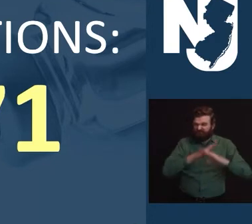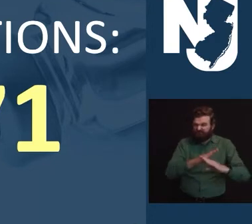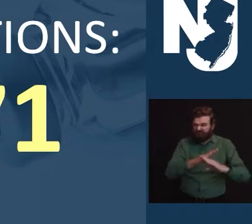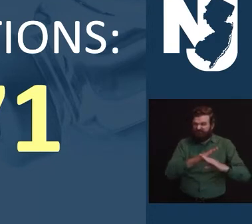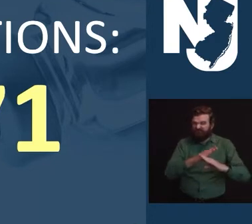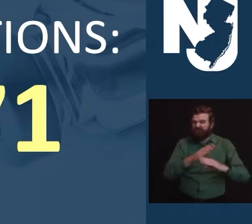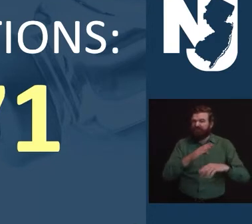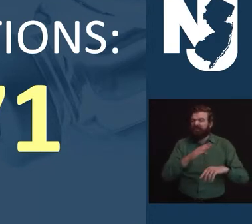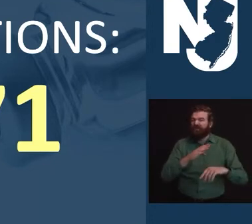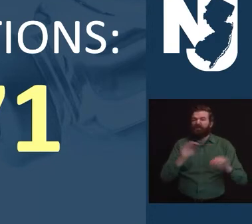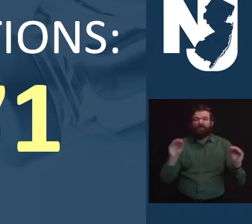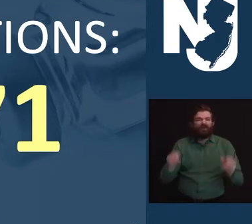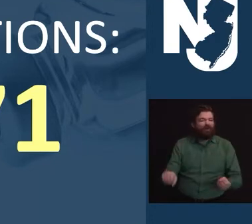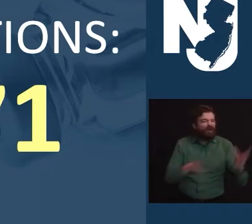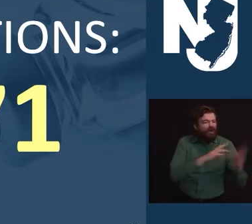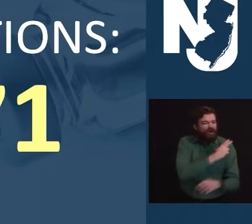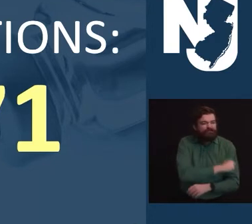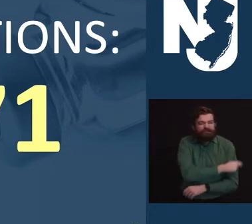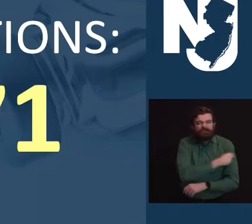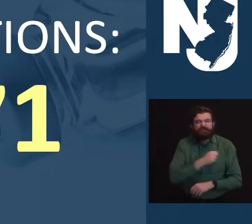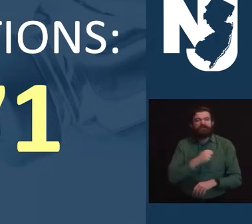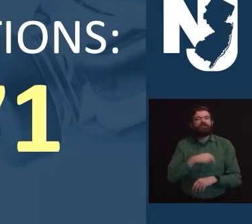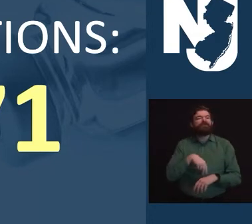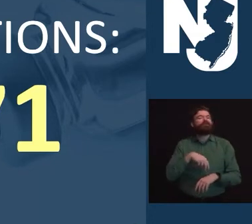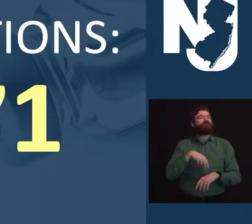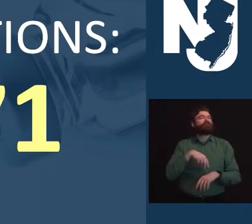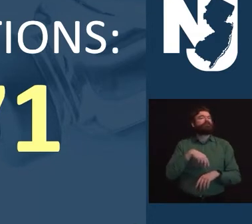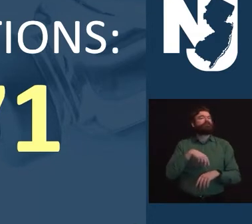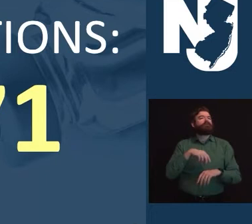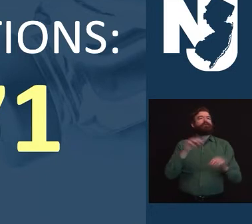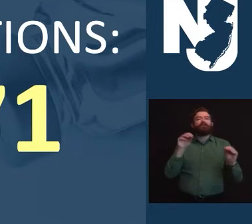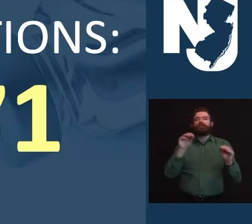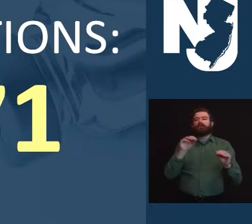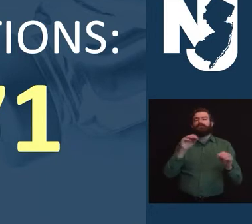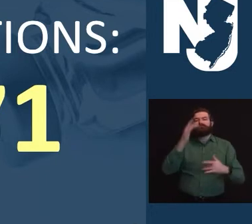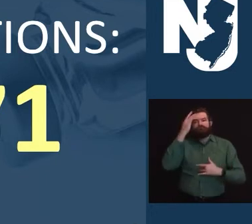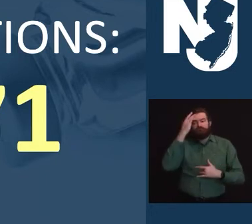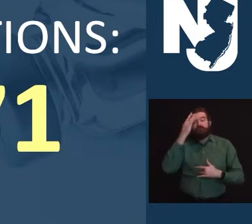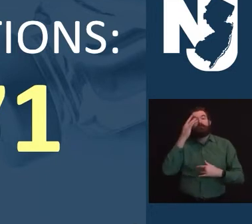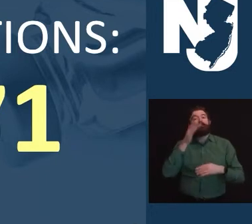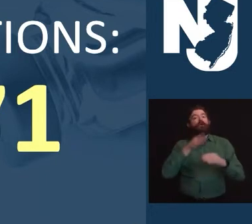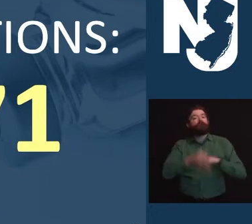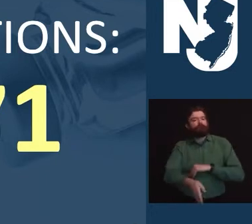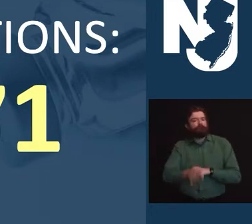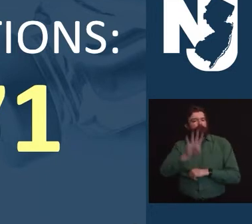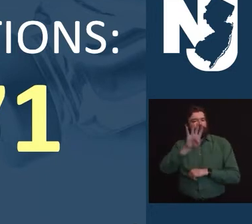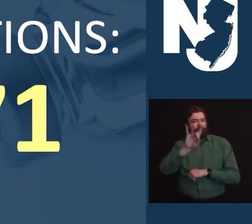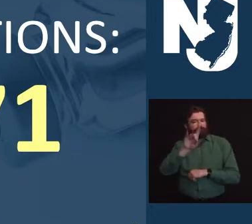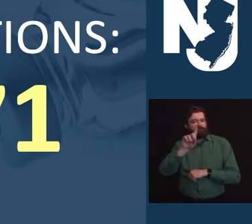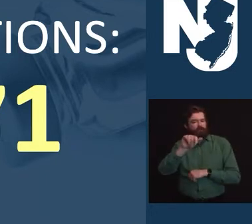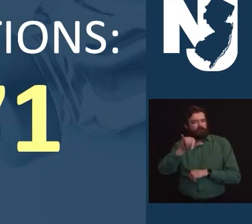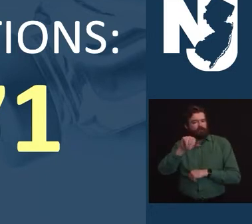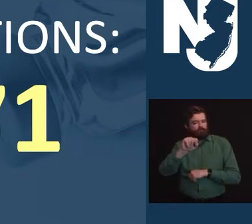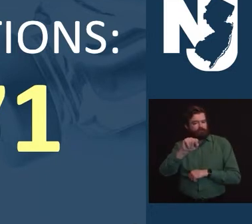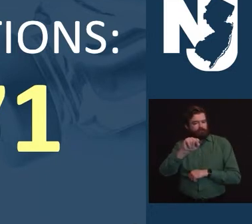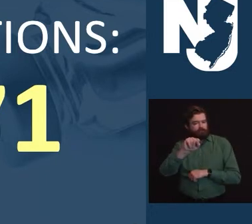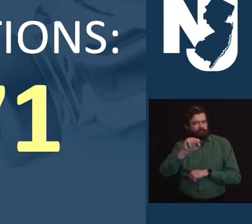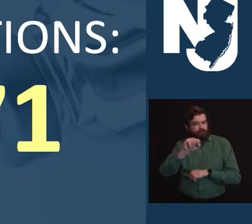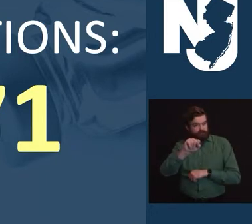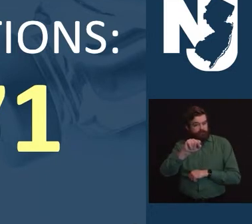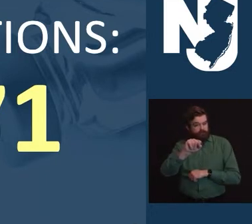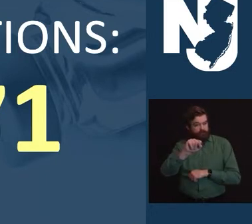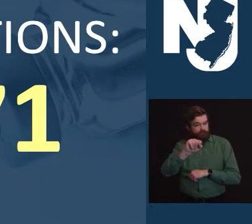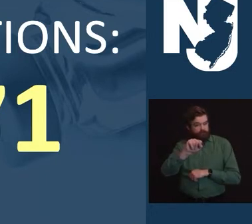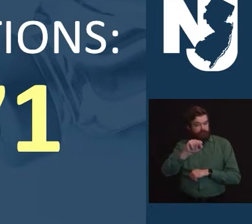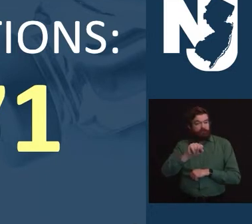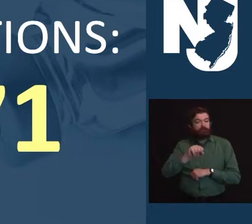severe case after 49 days. And those results hold for every known variant, even the South African. These are